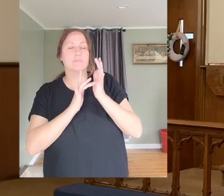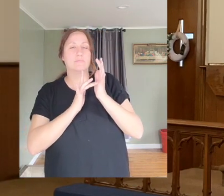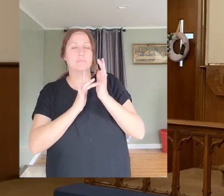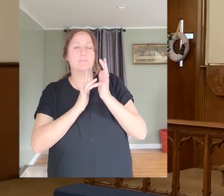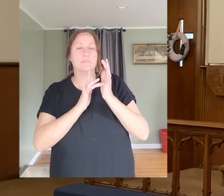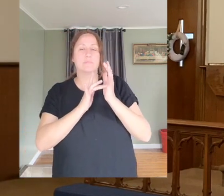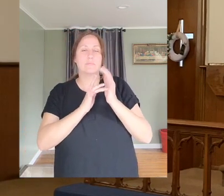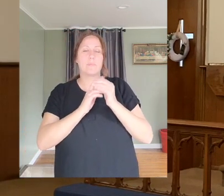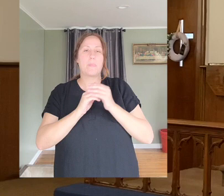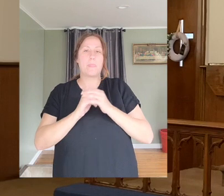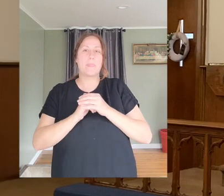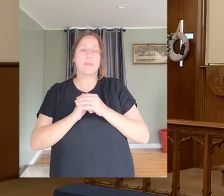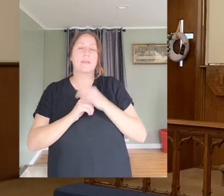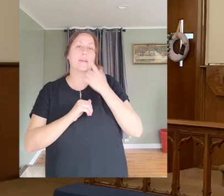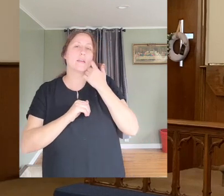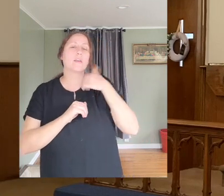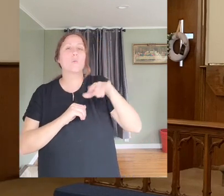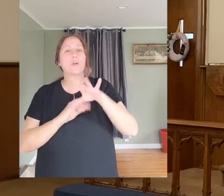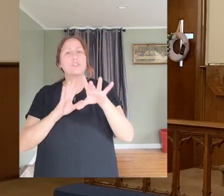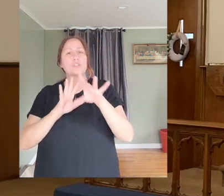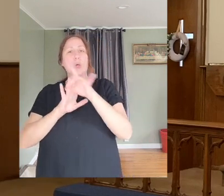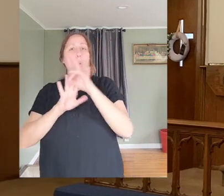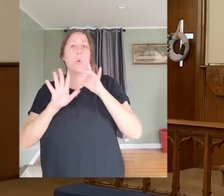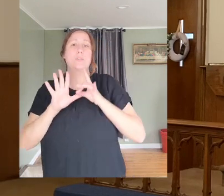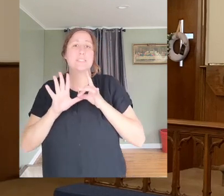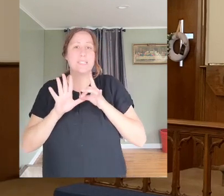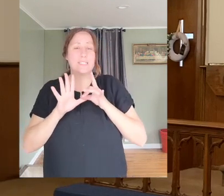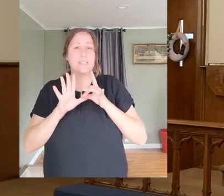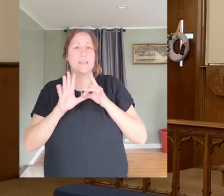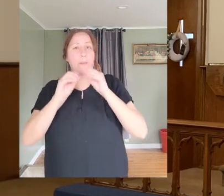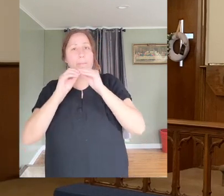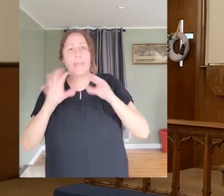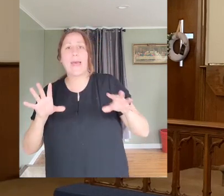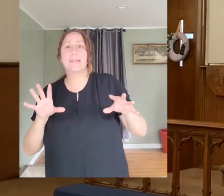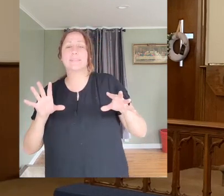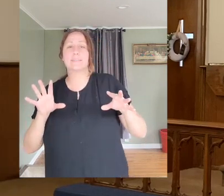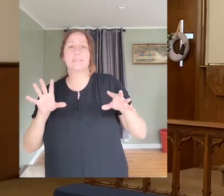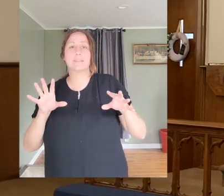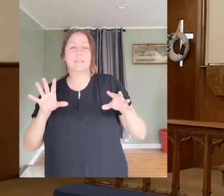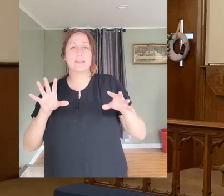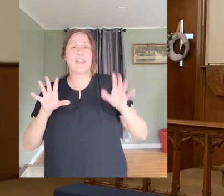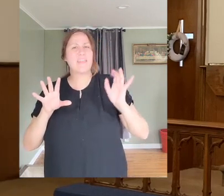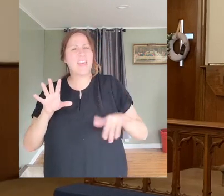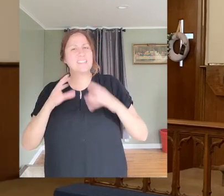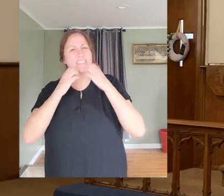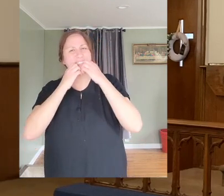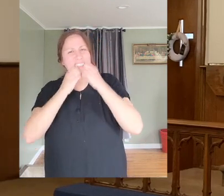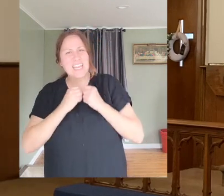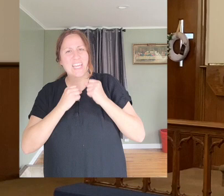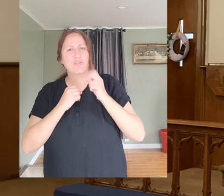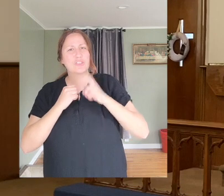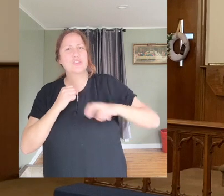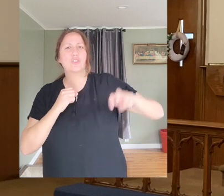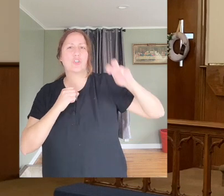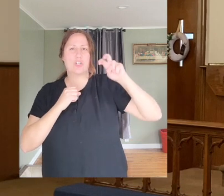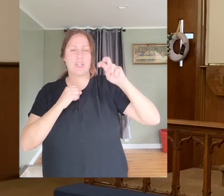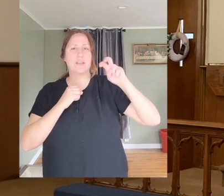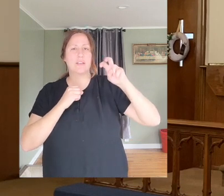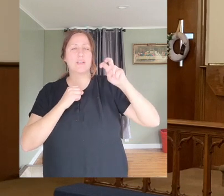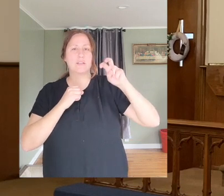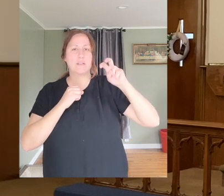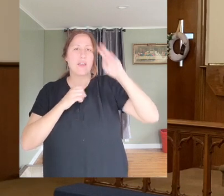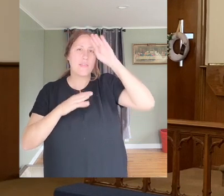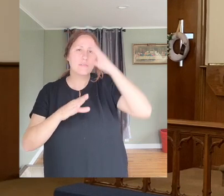Being chosen, blessed, broken, and given is the sacred journey of the Son of God,